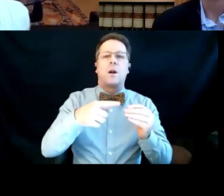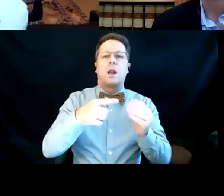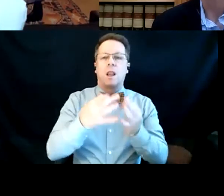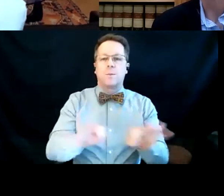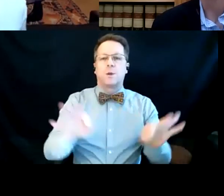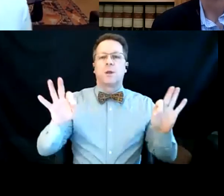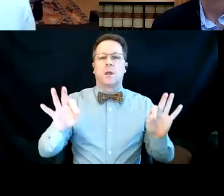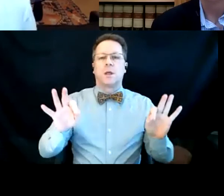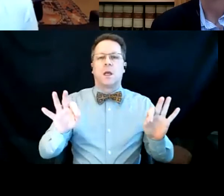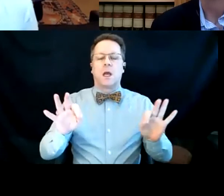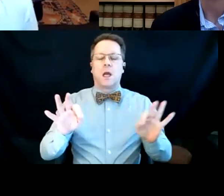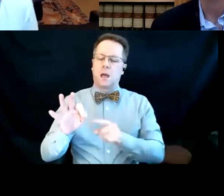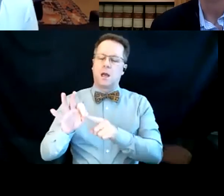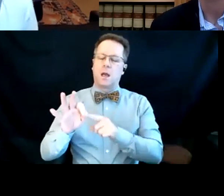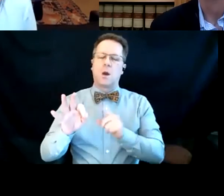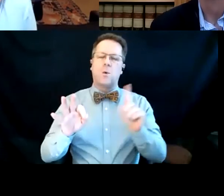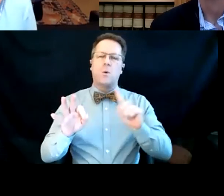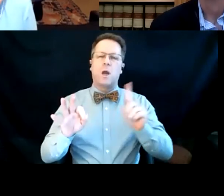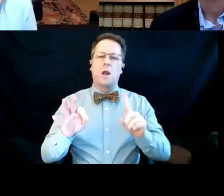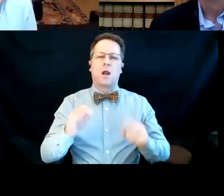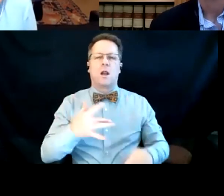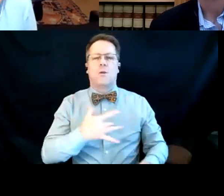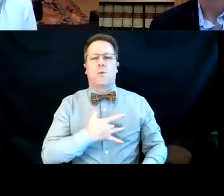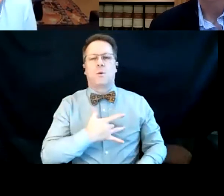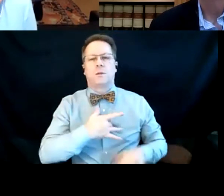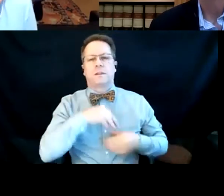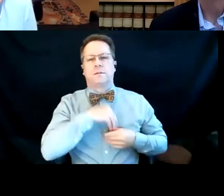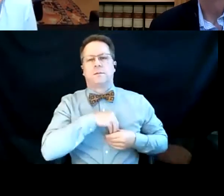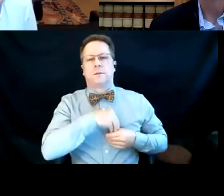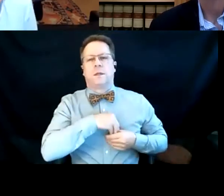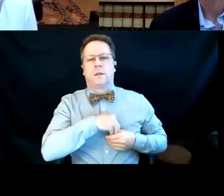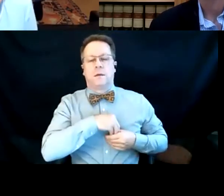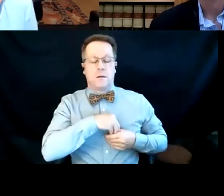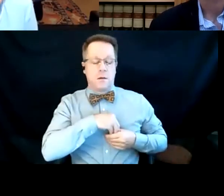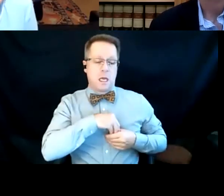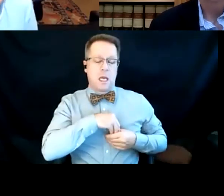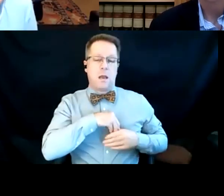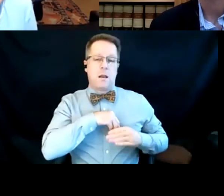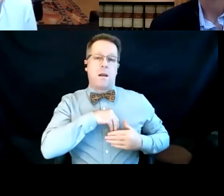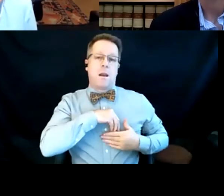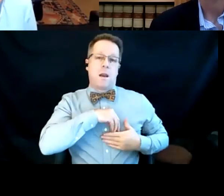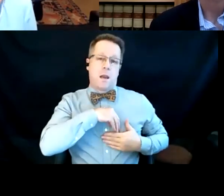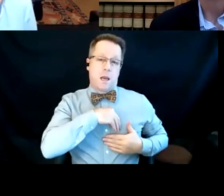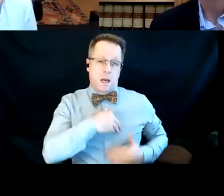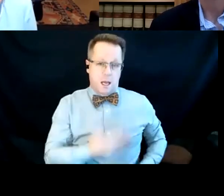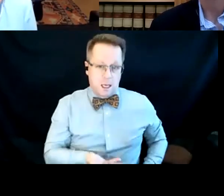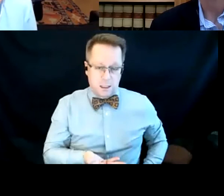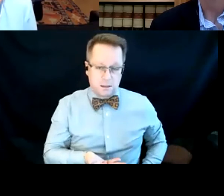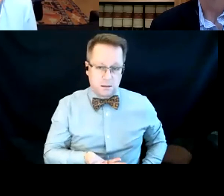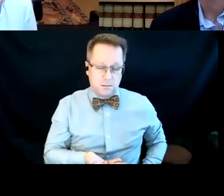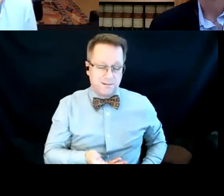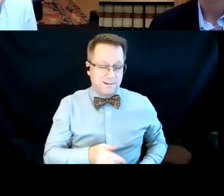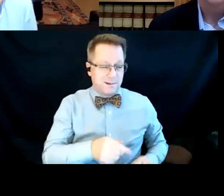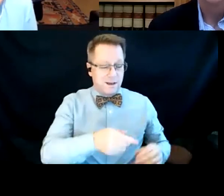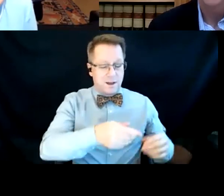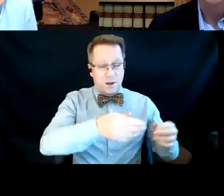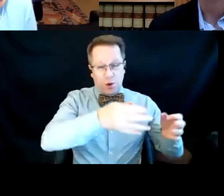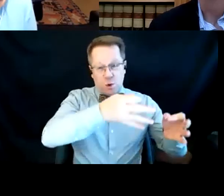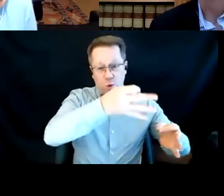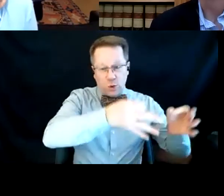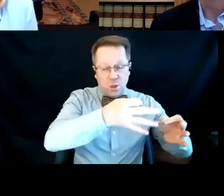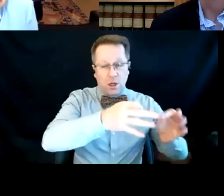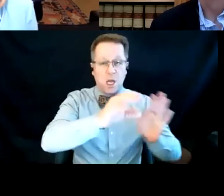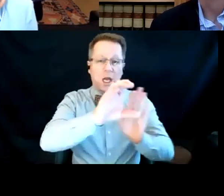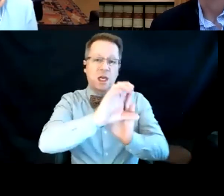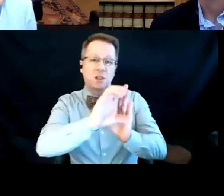in the hearts of men and women. When it dies there, no court, no constitution, no law